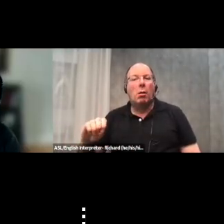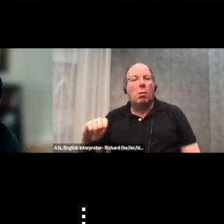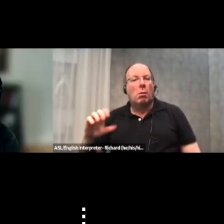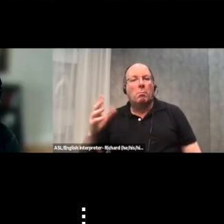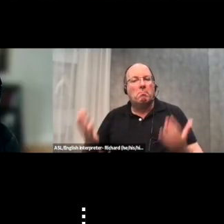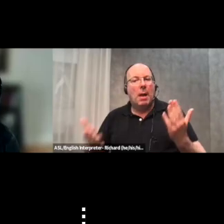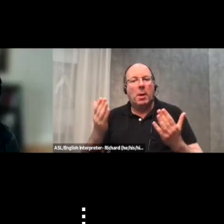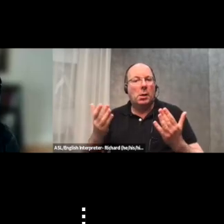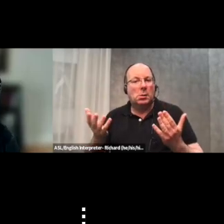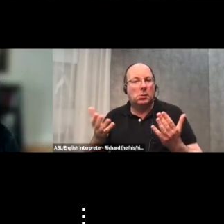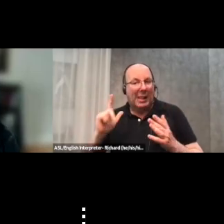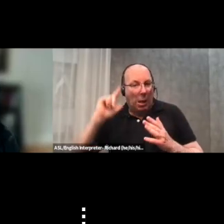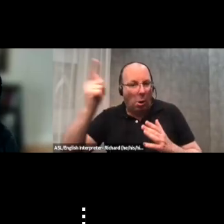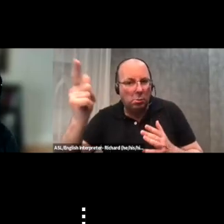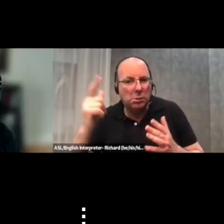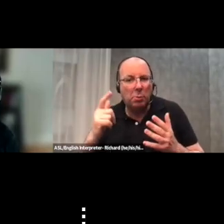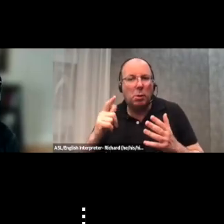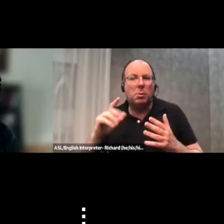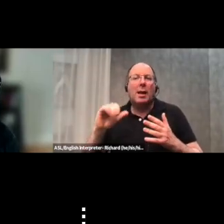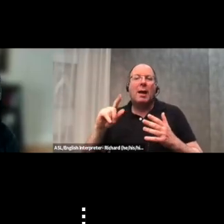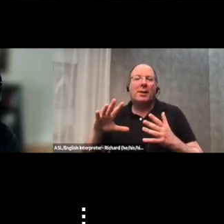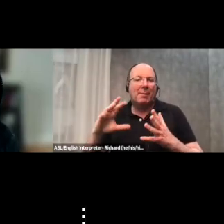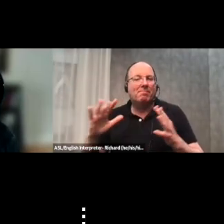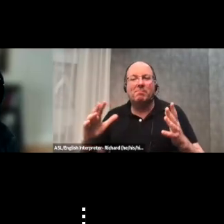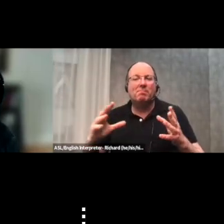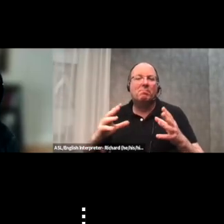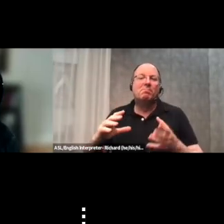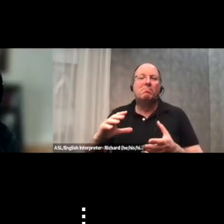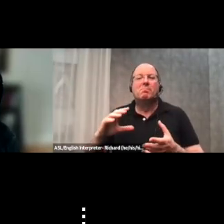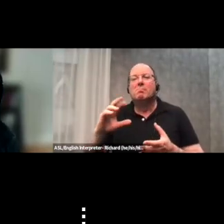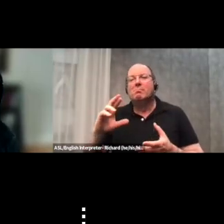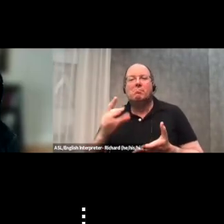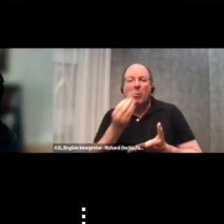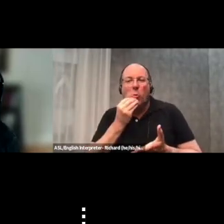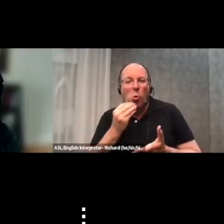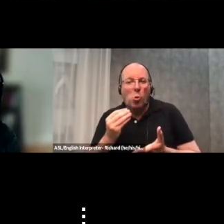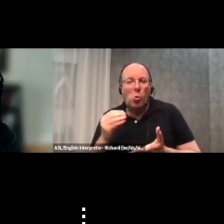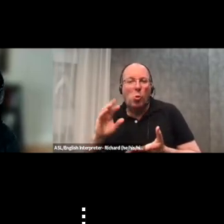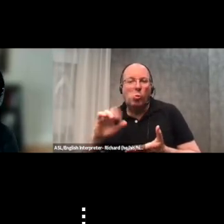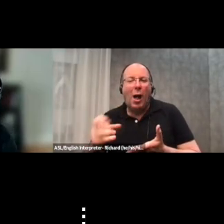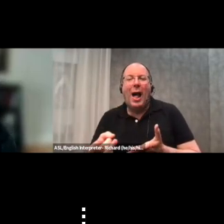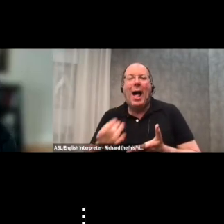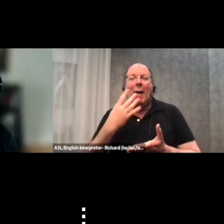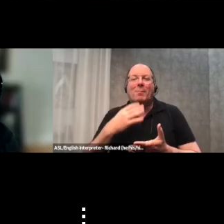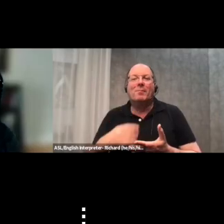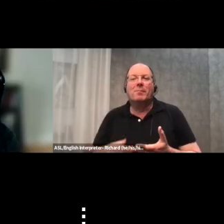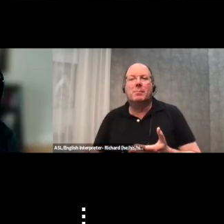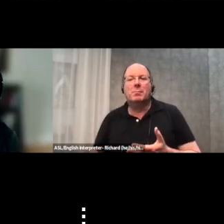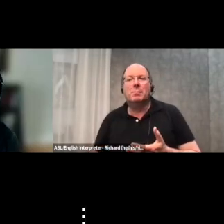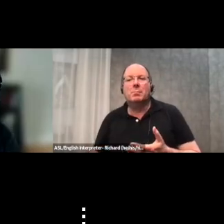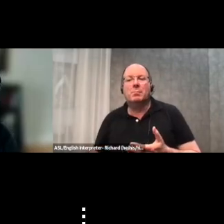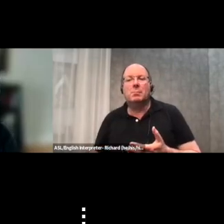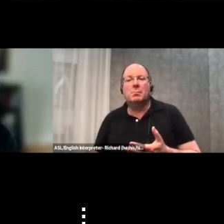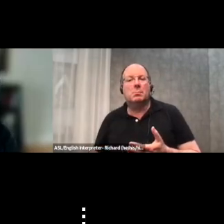So say I did my aftercare thing, I had my little cinnamon roll or whatever, and then the next time I see the person, I